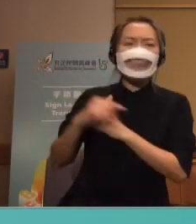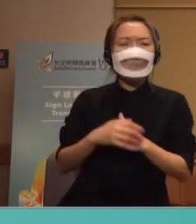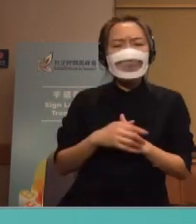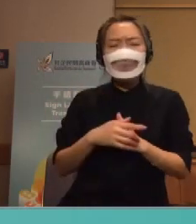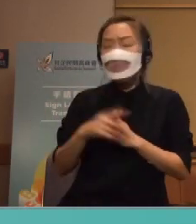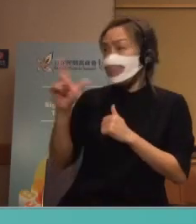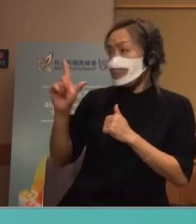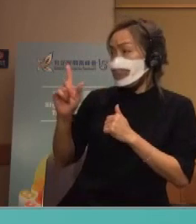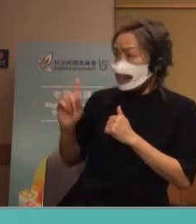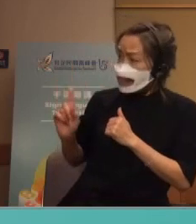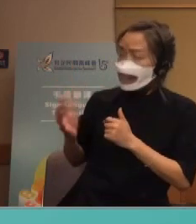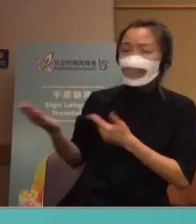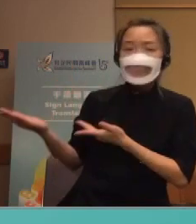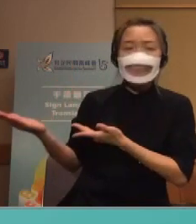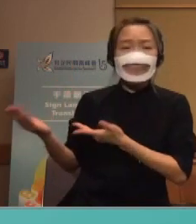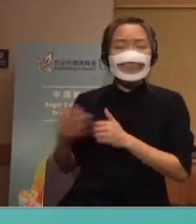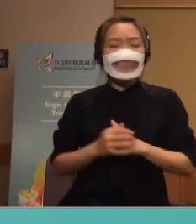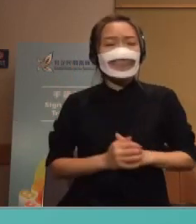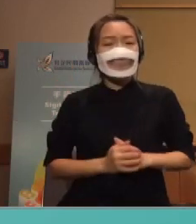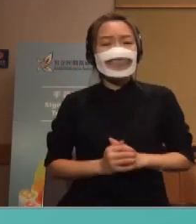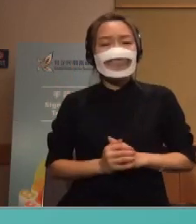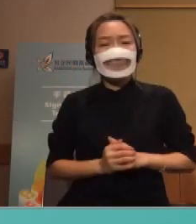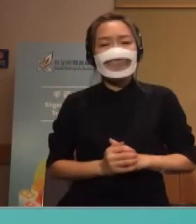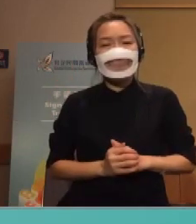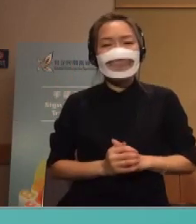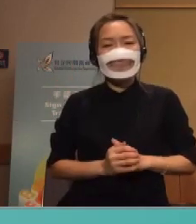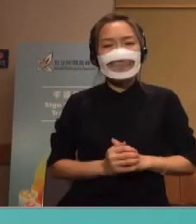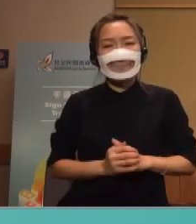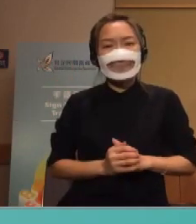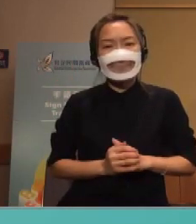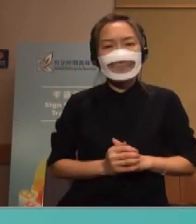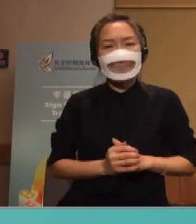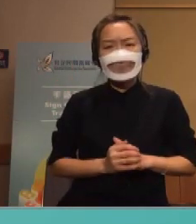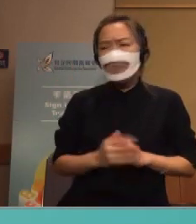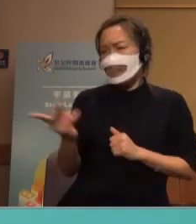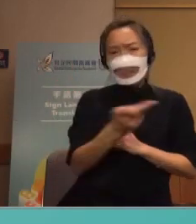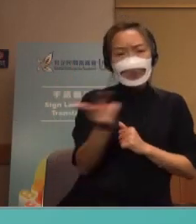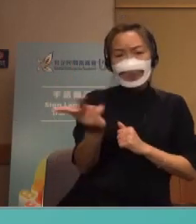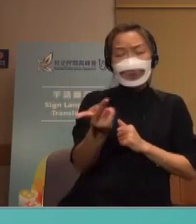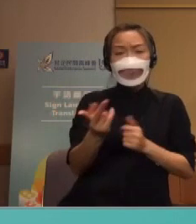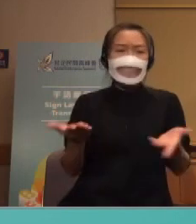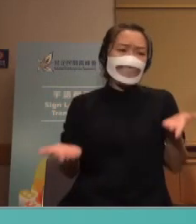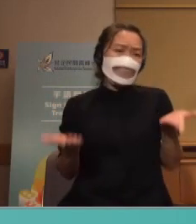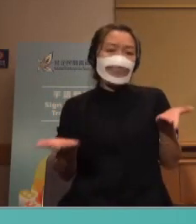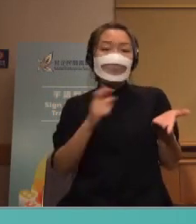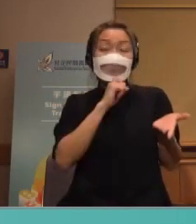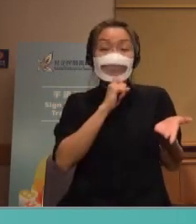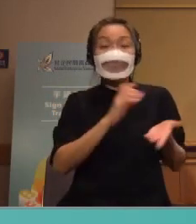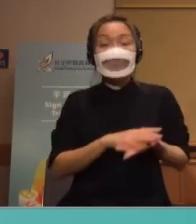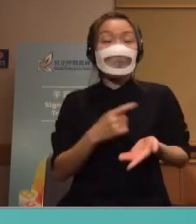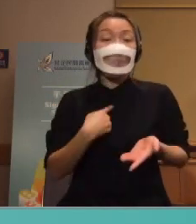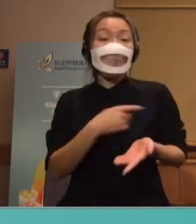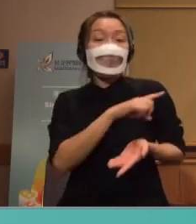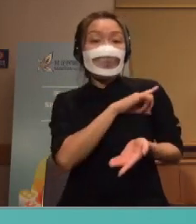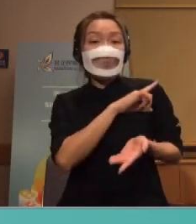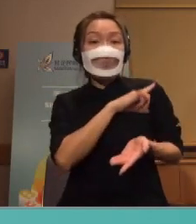I can compare both because I didn't do the two things together. So because to